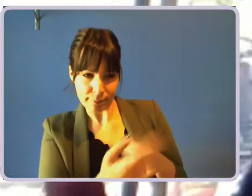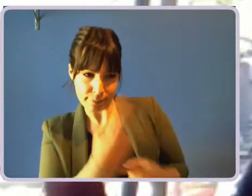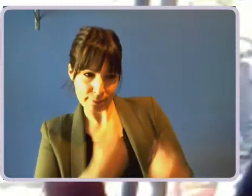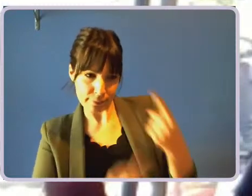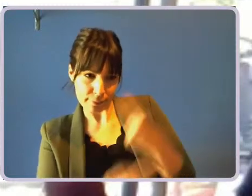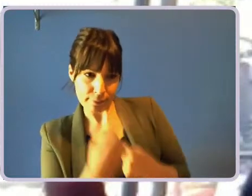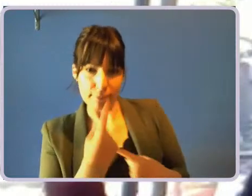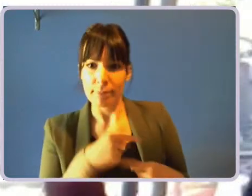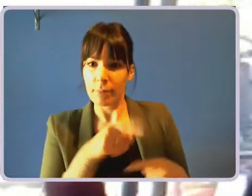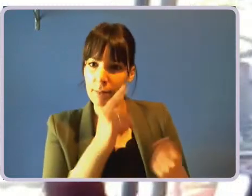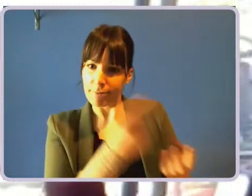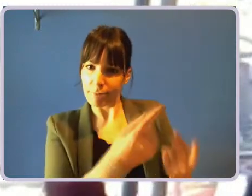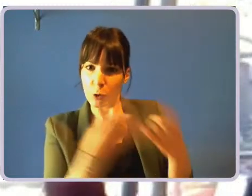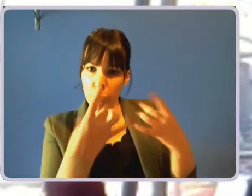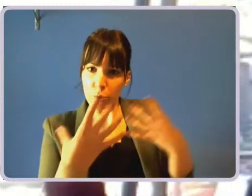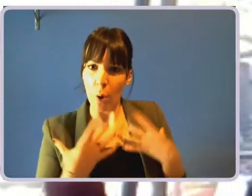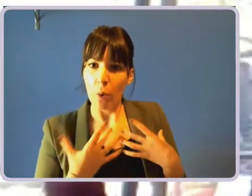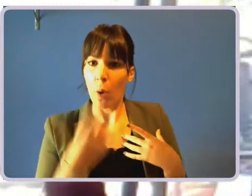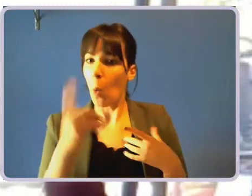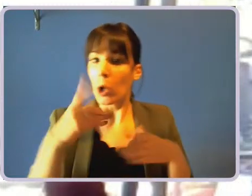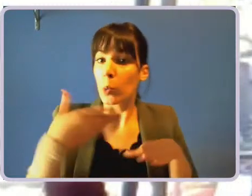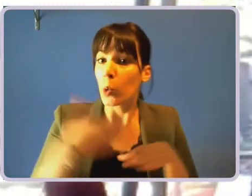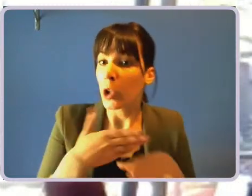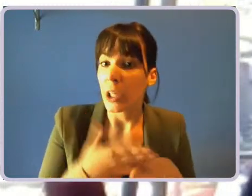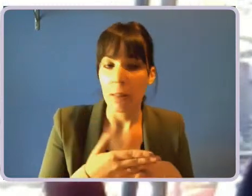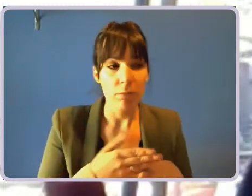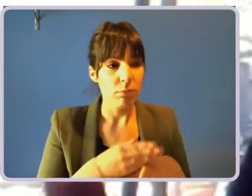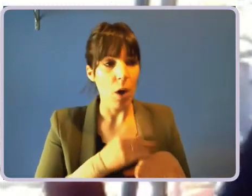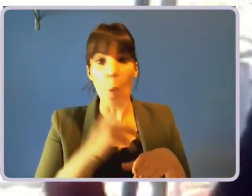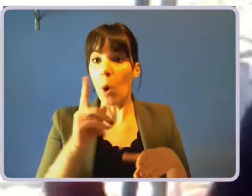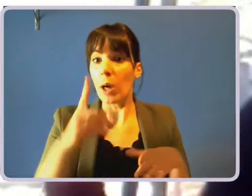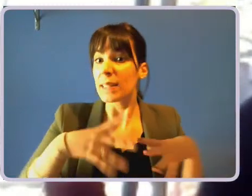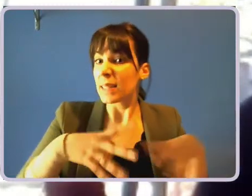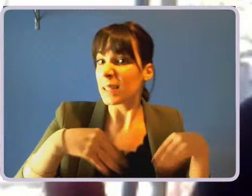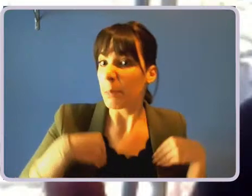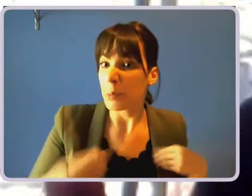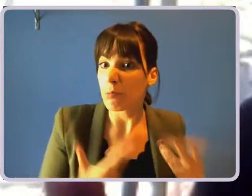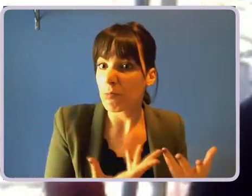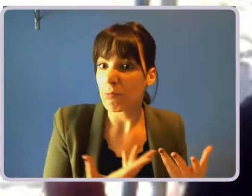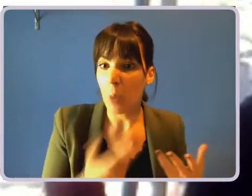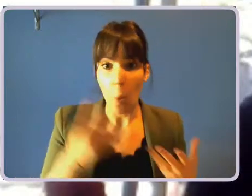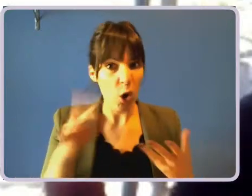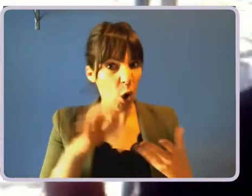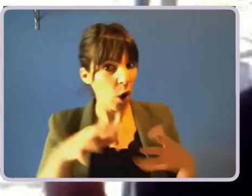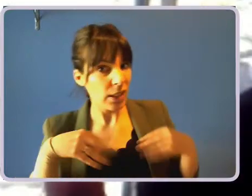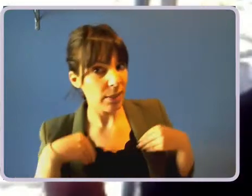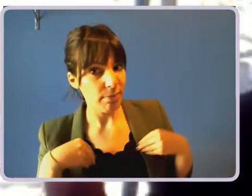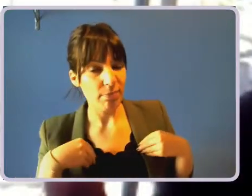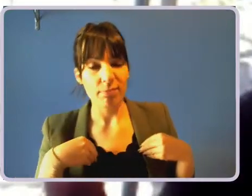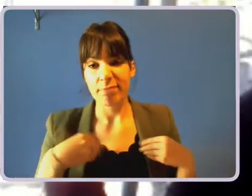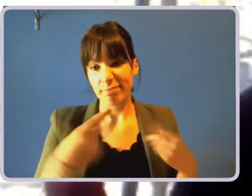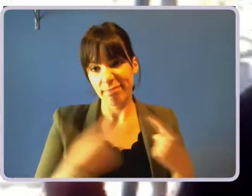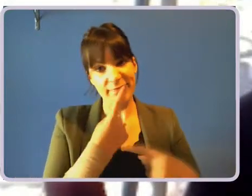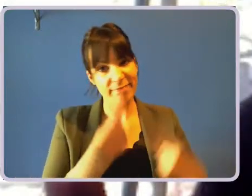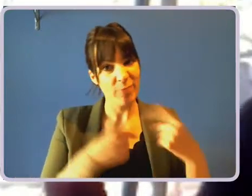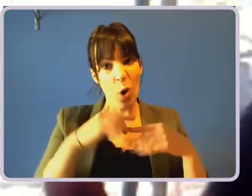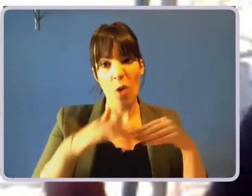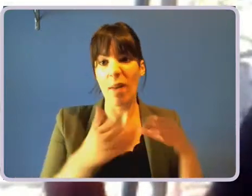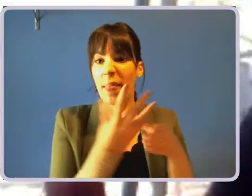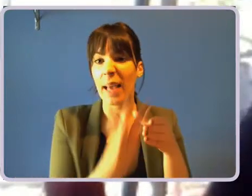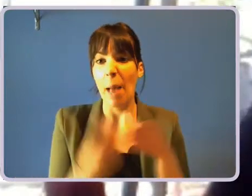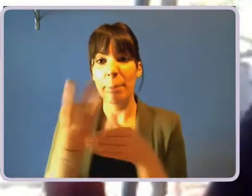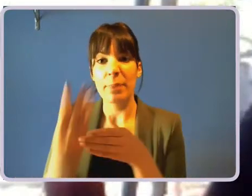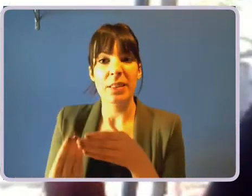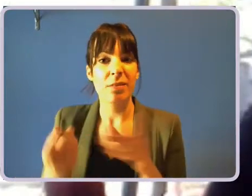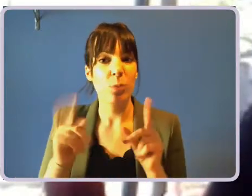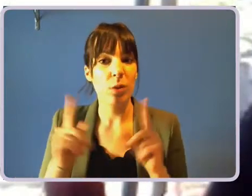what's acceptable, and what the gaps are for our communities and where we need to improve. So